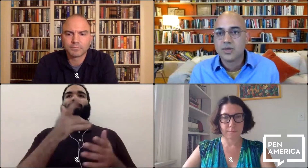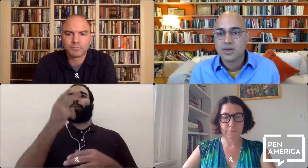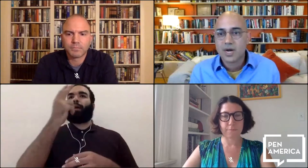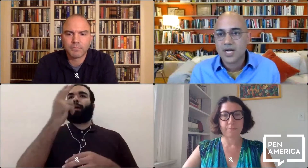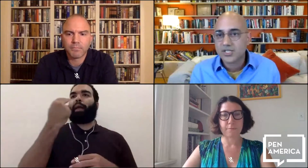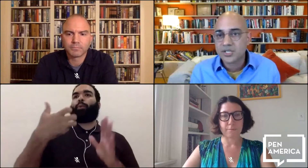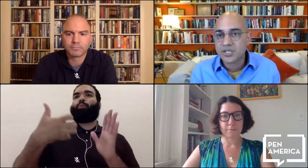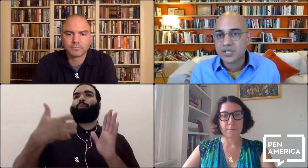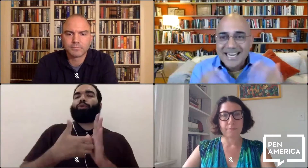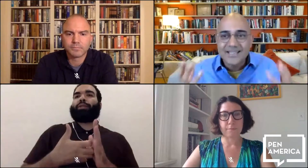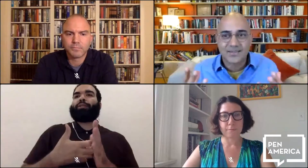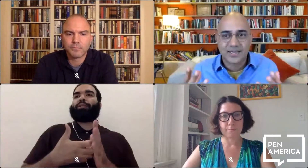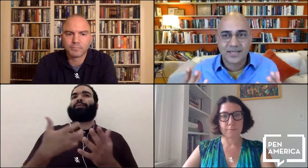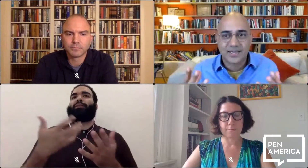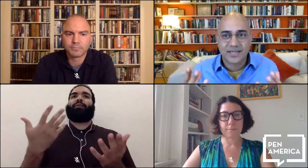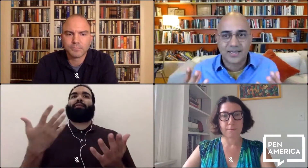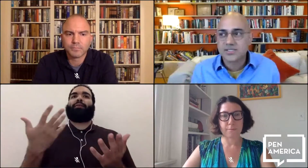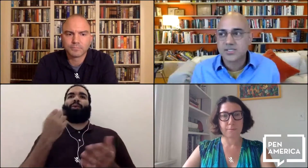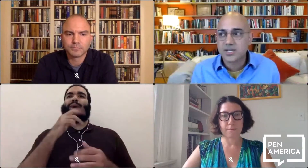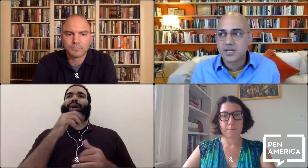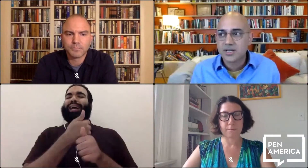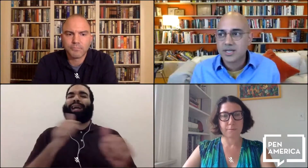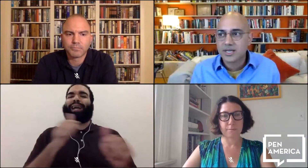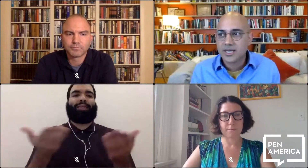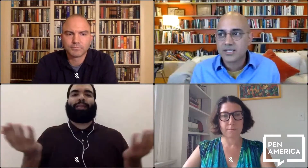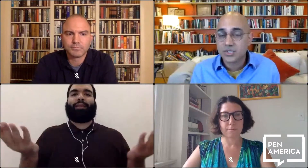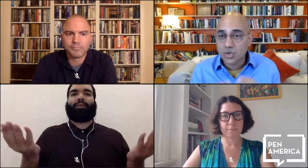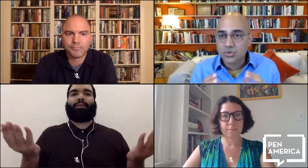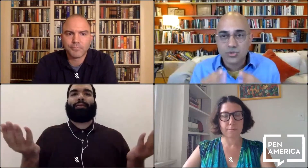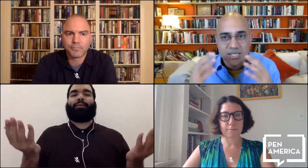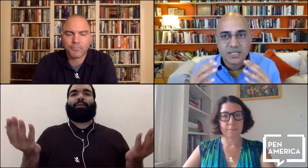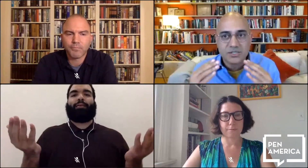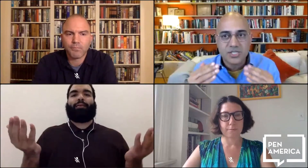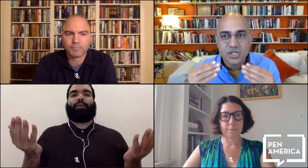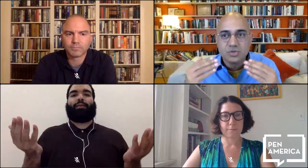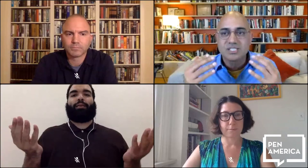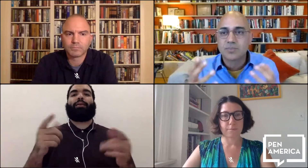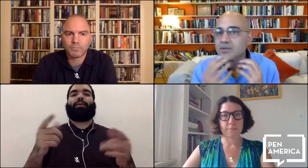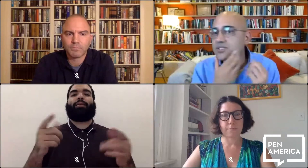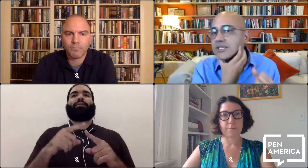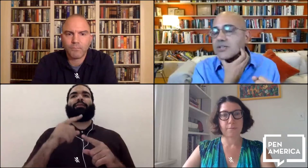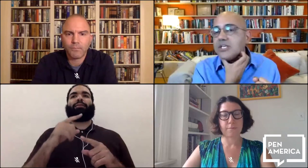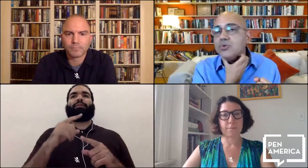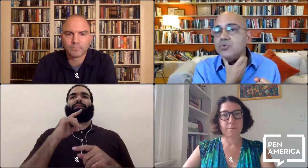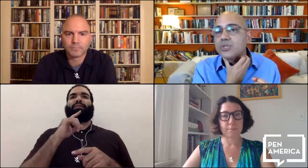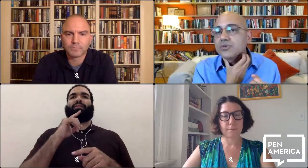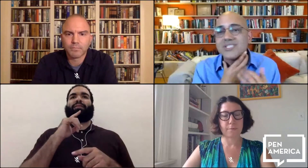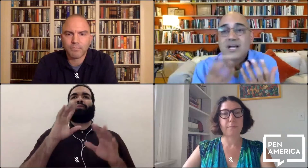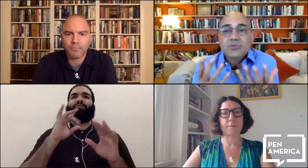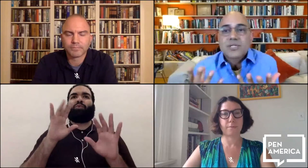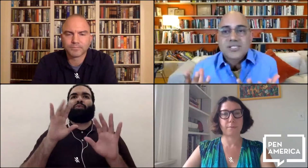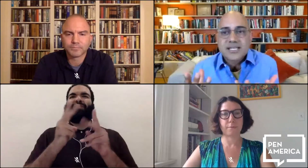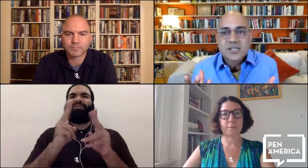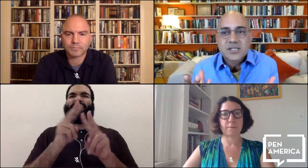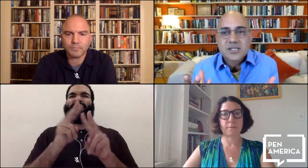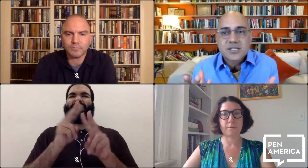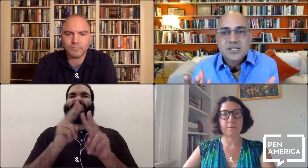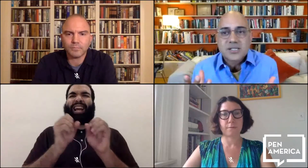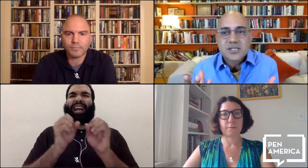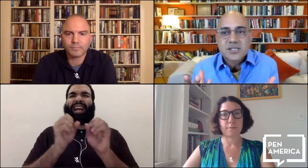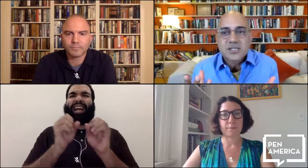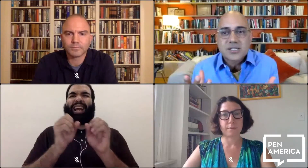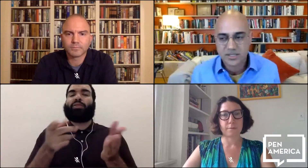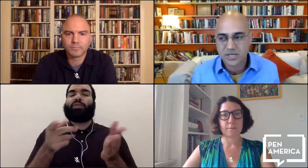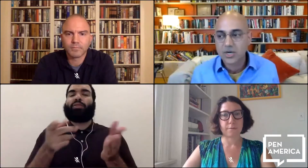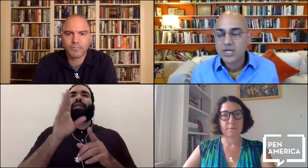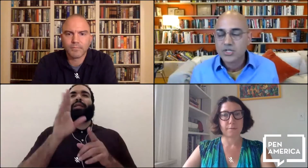or consciousness of anything, is so there's such a transparency there that there's never a sense of what his